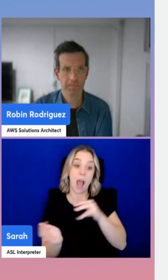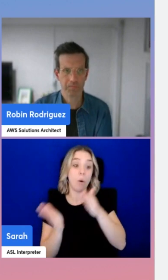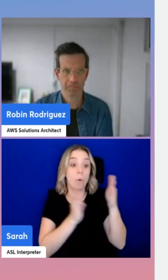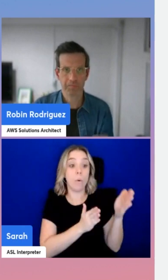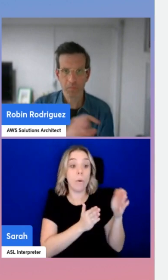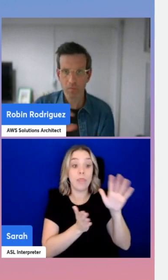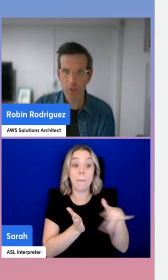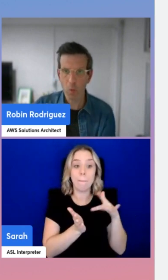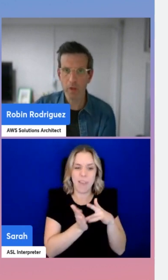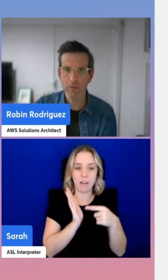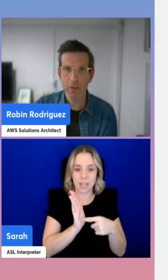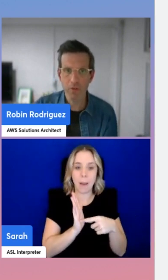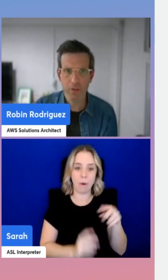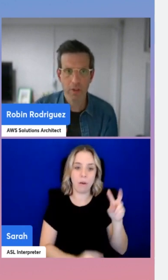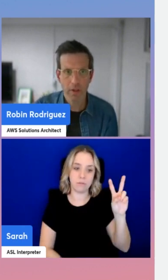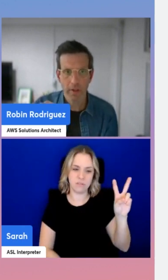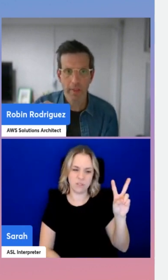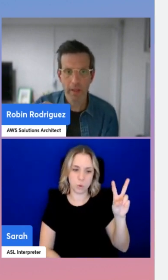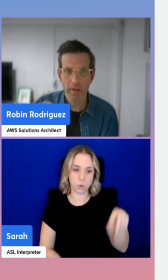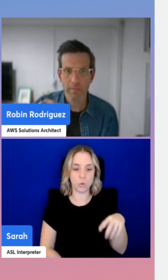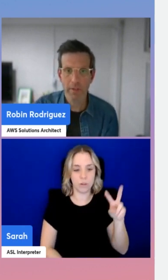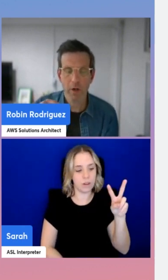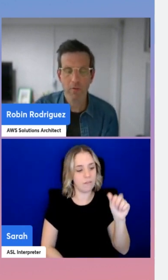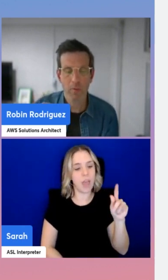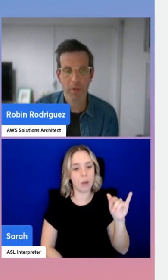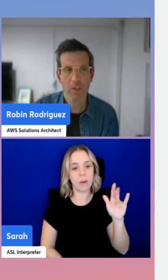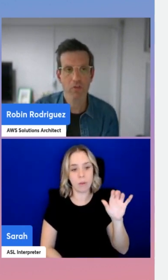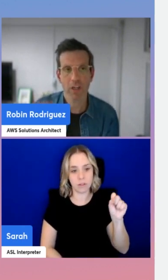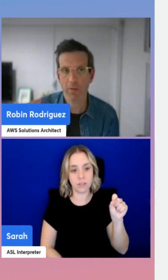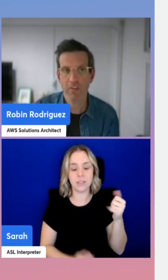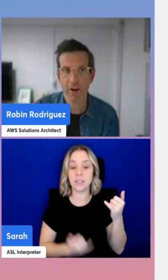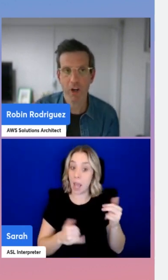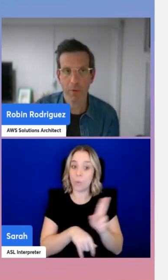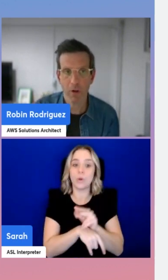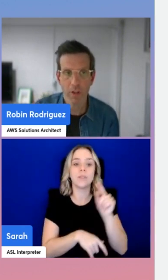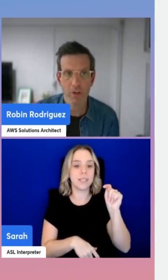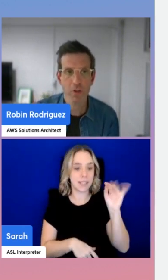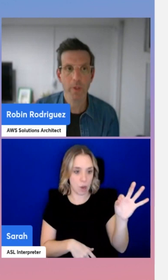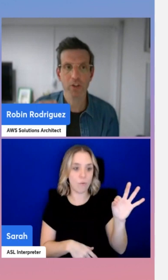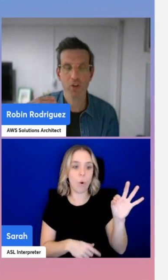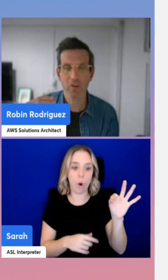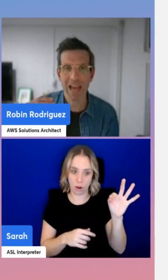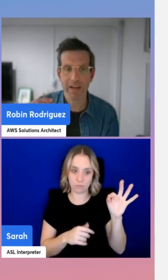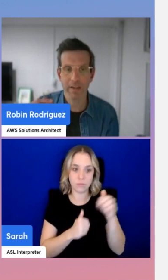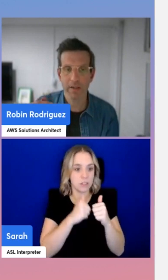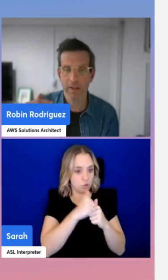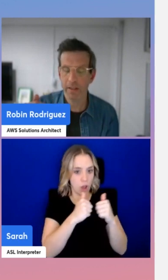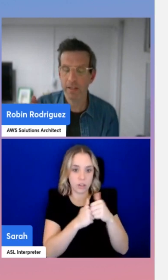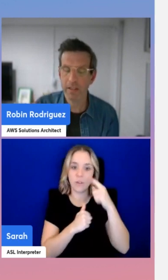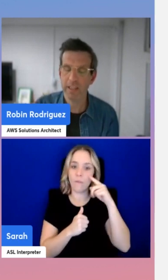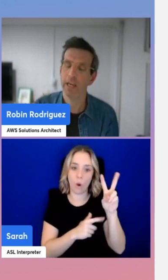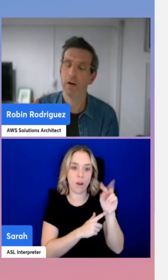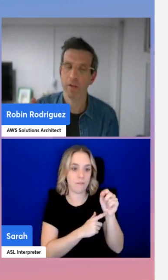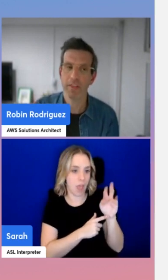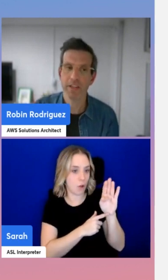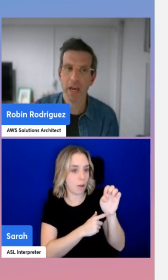see we've used the Terraform construct of a variable to extract the TTL, the time